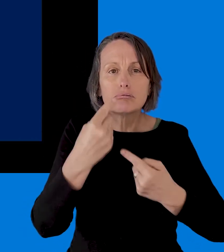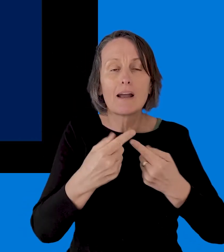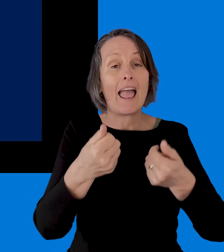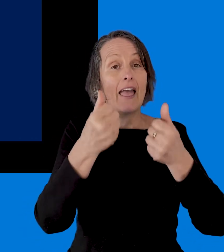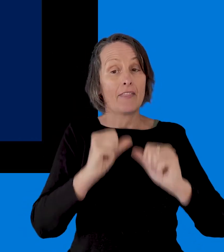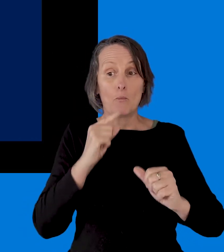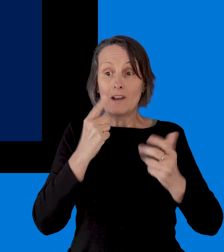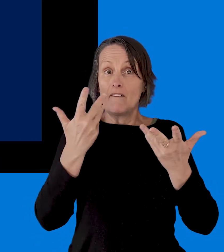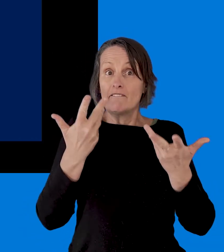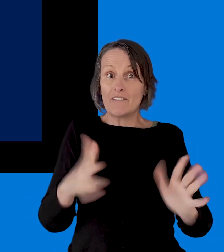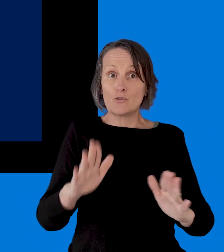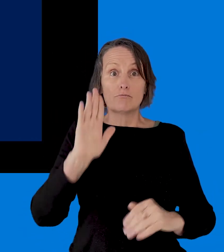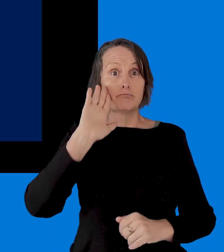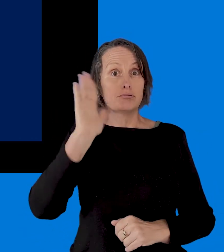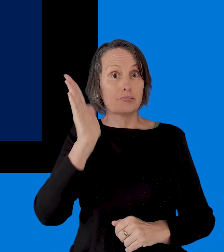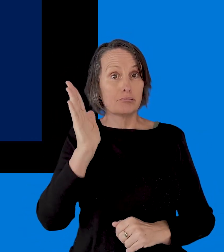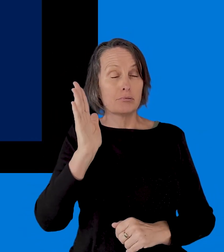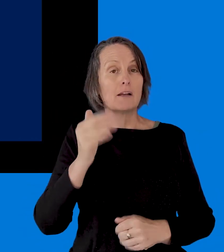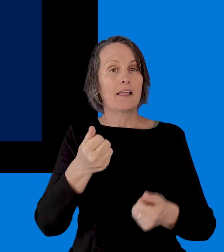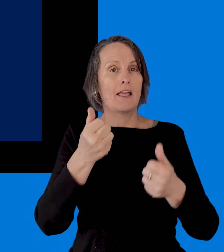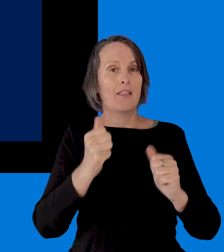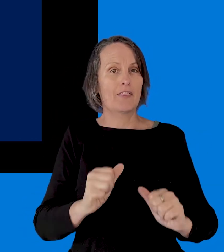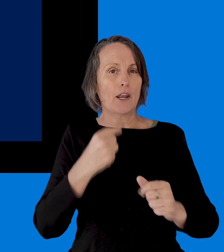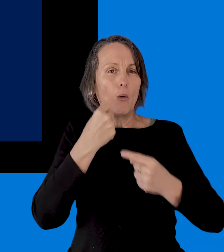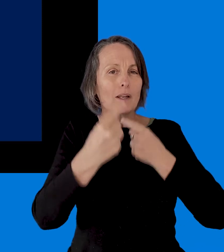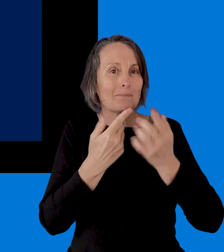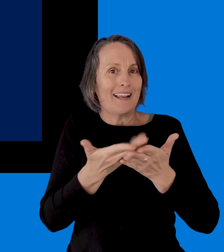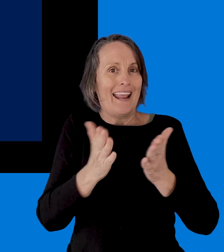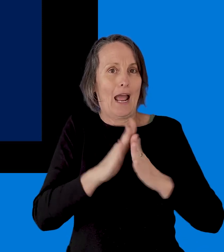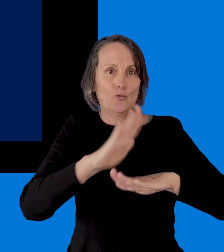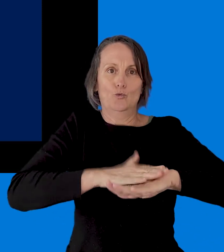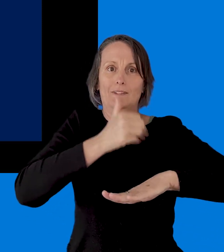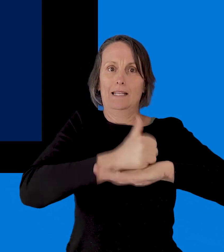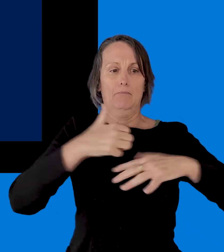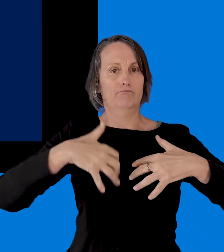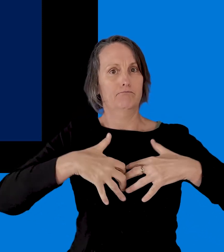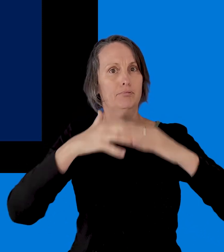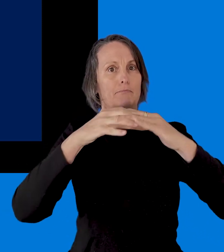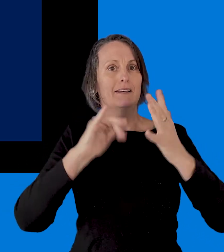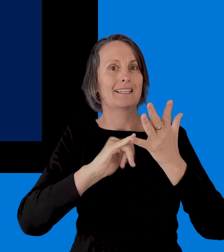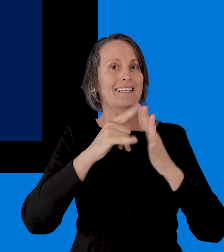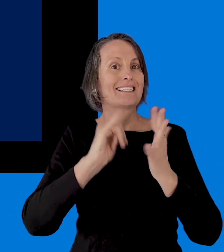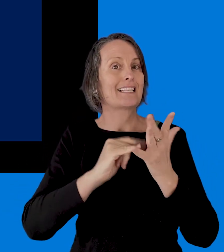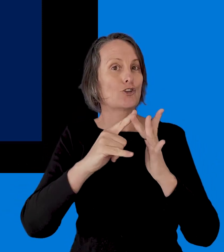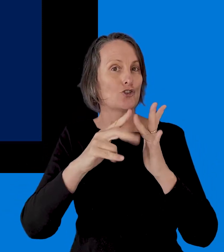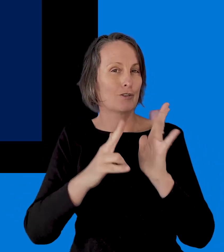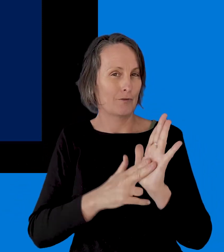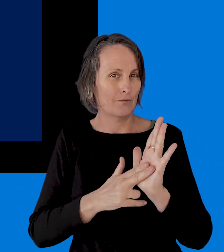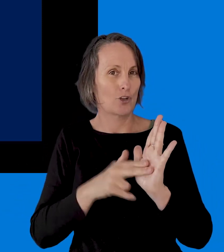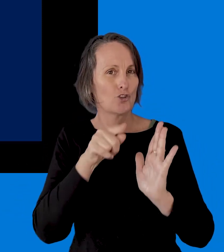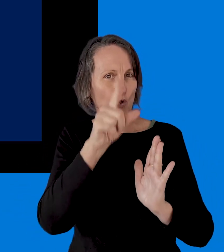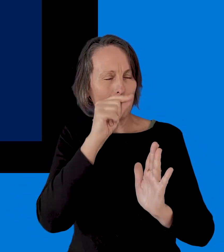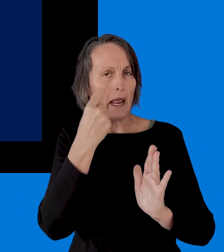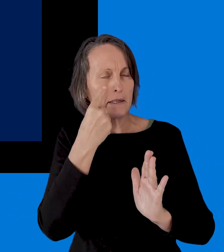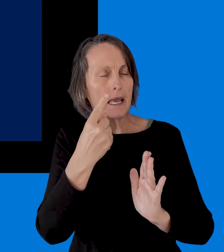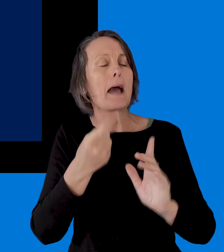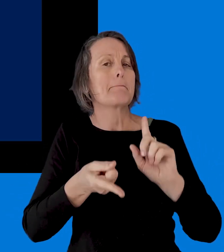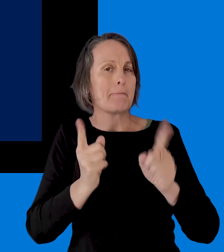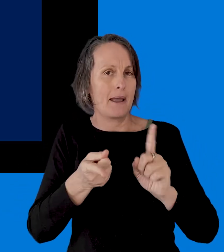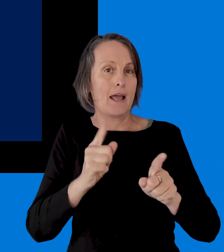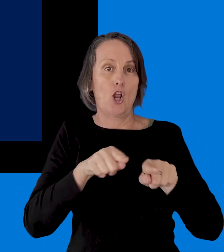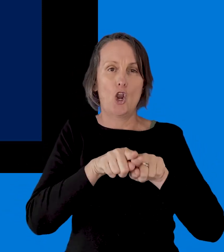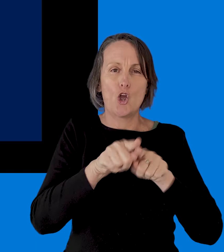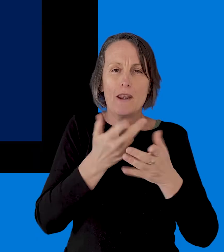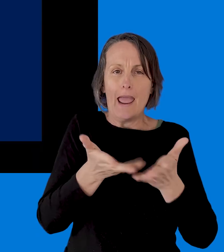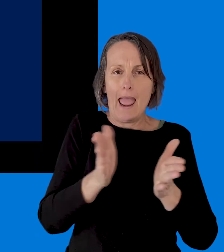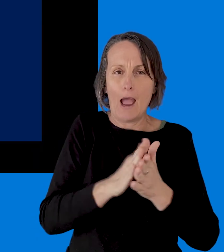more background, and then what I'll do is after I give some more background on this, I'll actually walk through how to start a session. So we'll start a session from scratch, so you